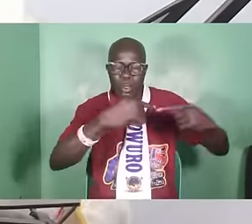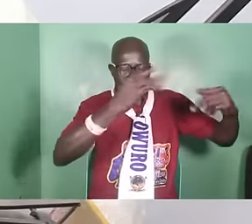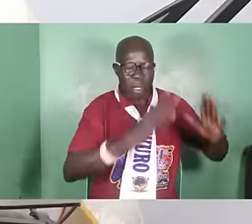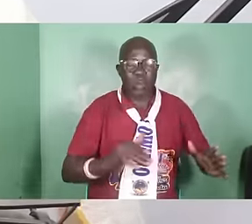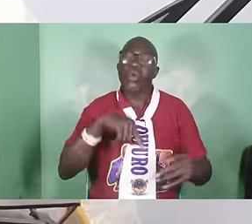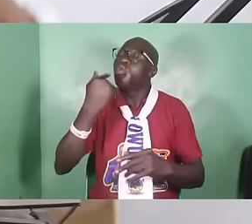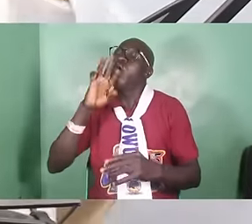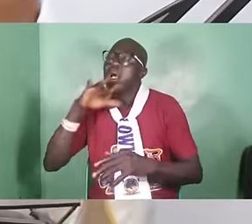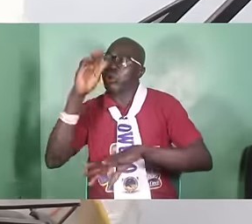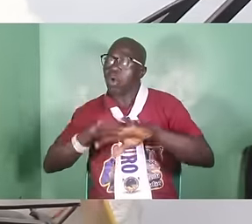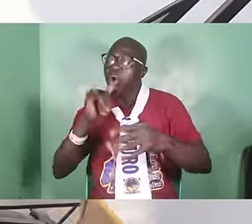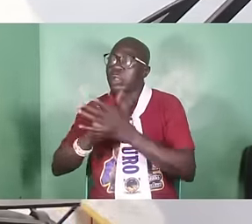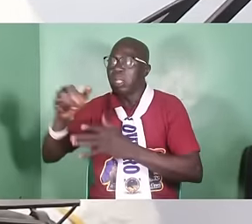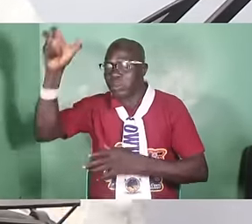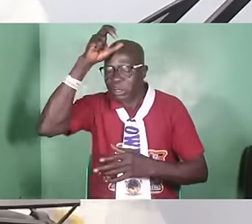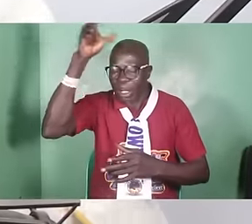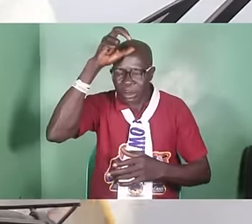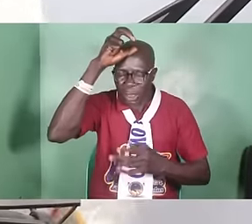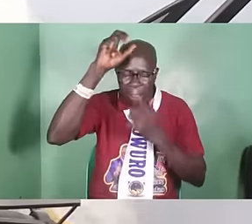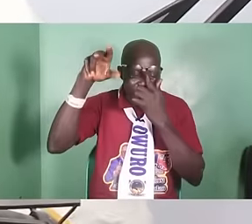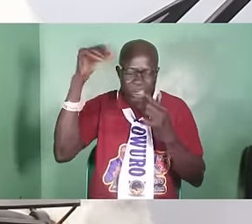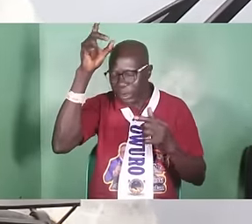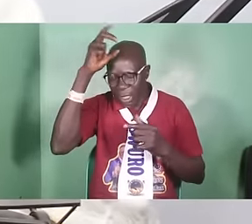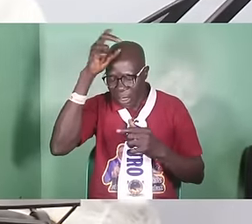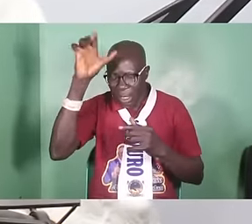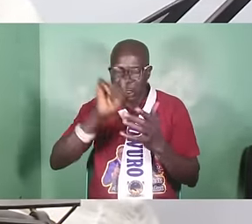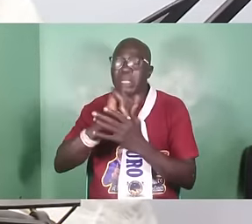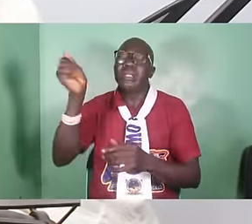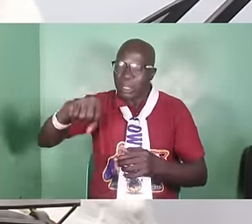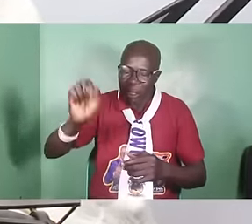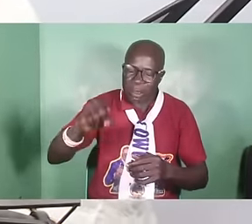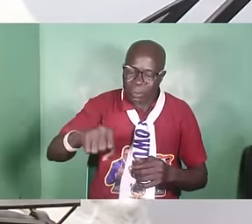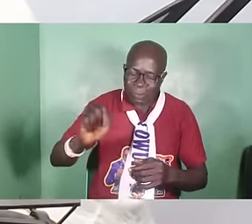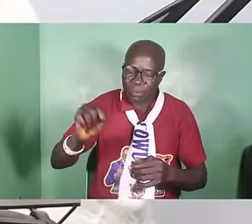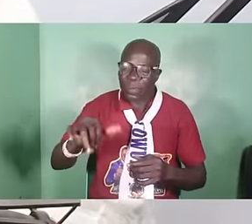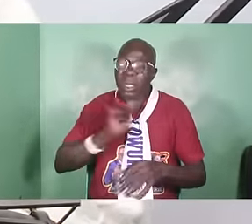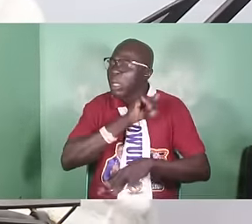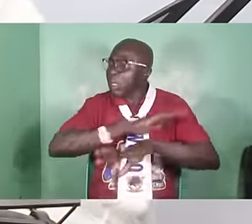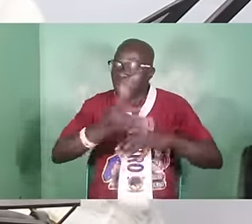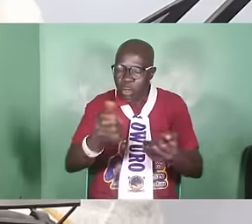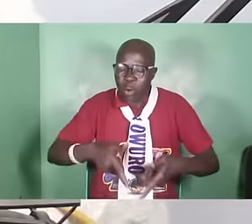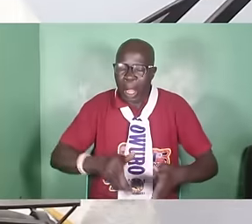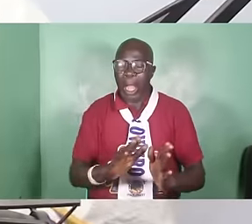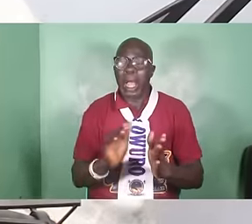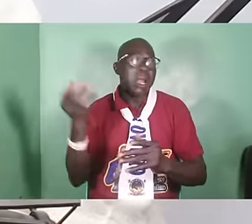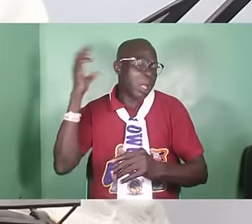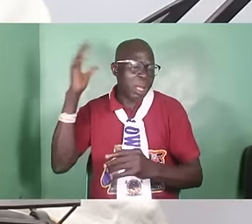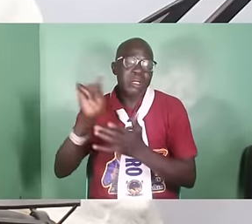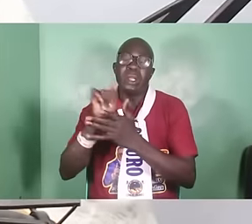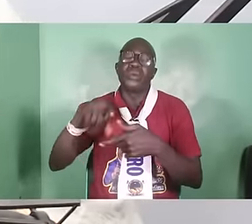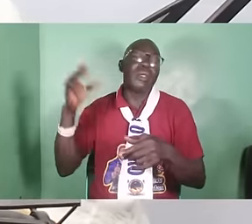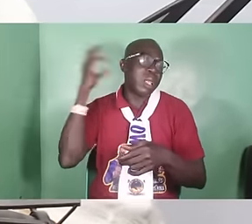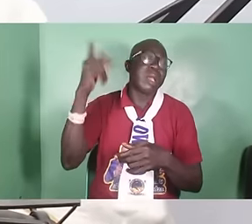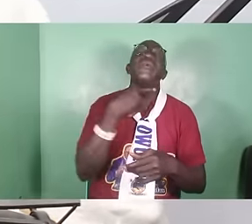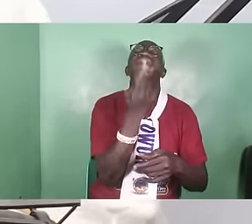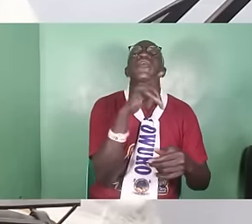when they left him, I want Merane. I want Merane. Bene. Yes. One Jack, one bow, a silent. He allowed